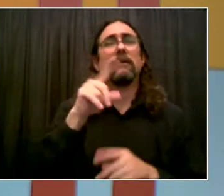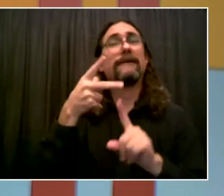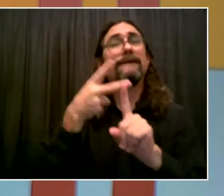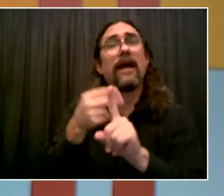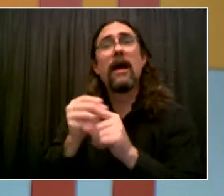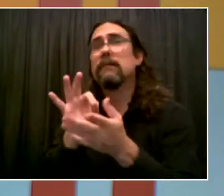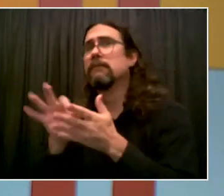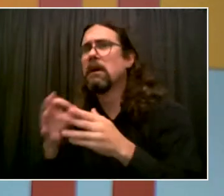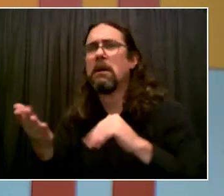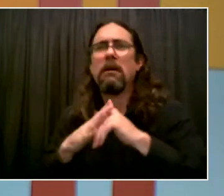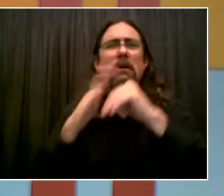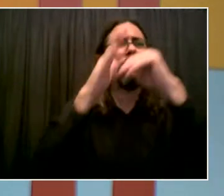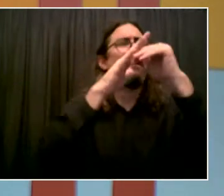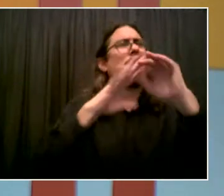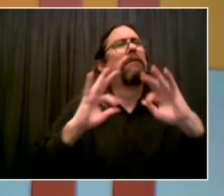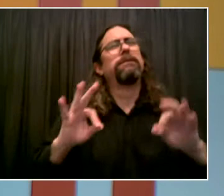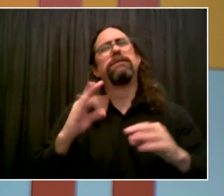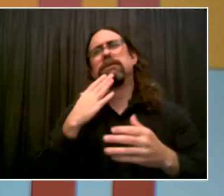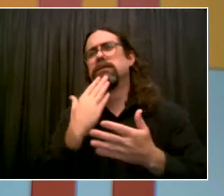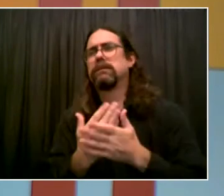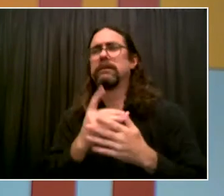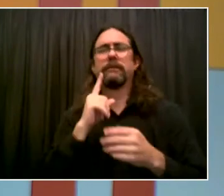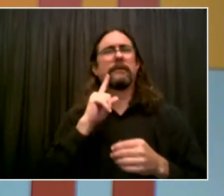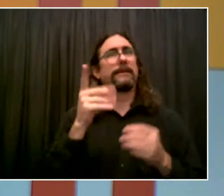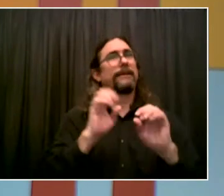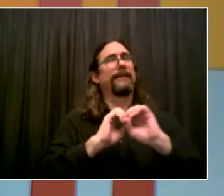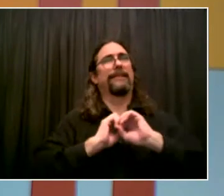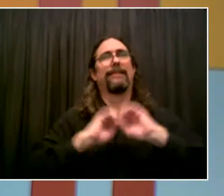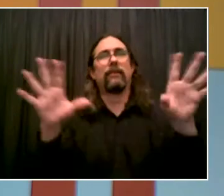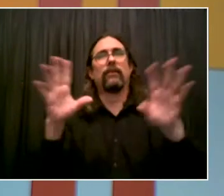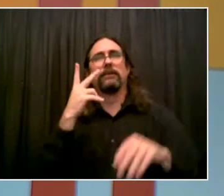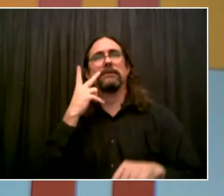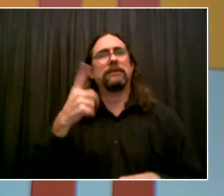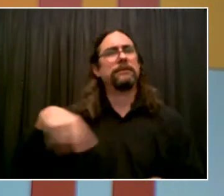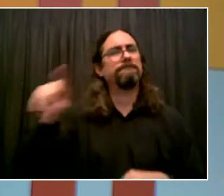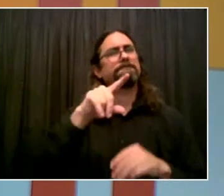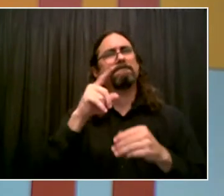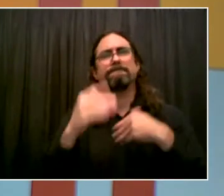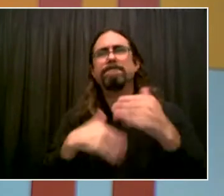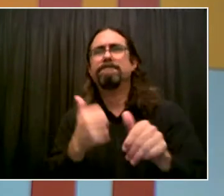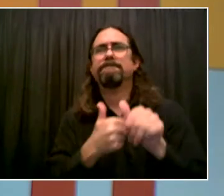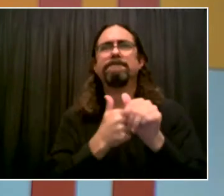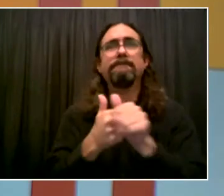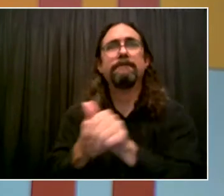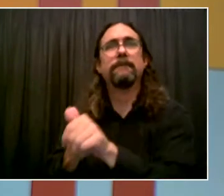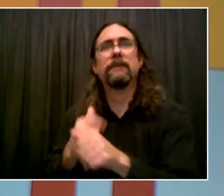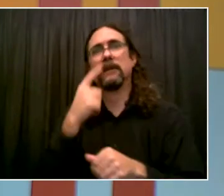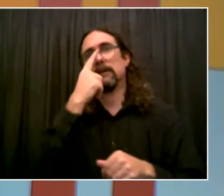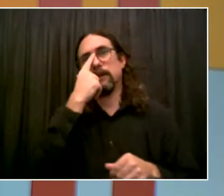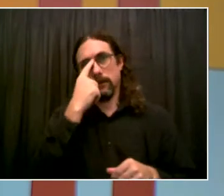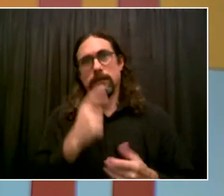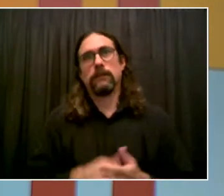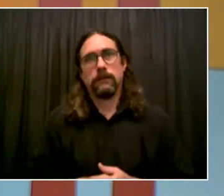numbers clearly connected to both the incentives and the mandates. As of today,